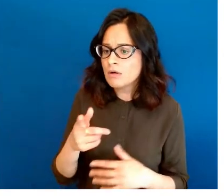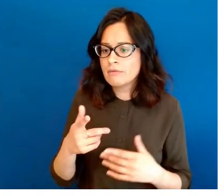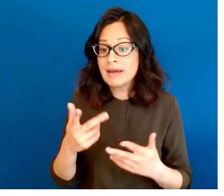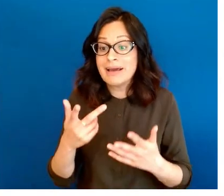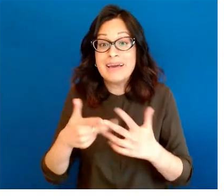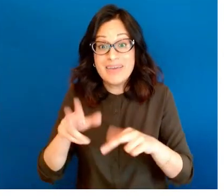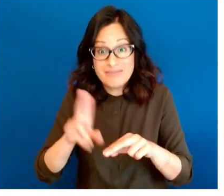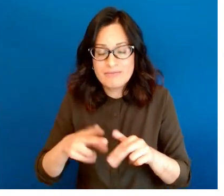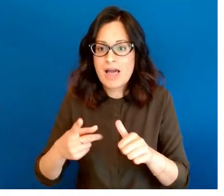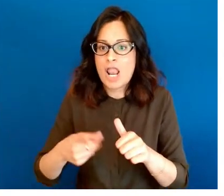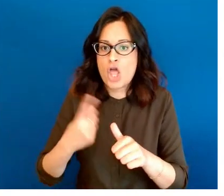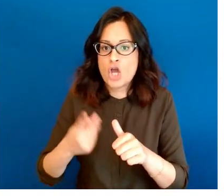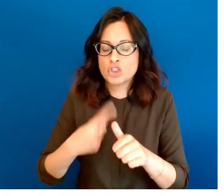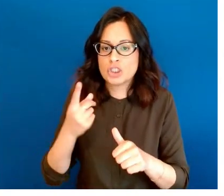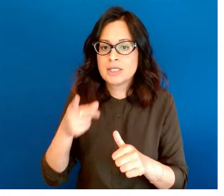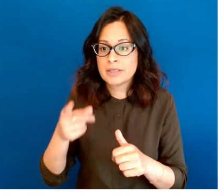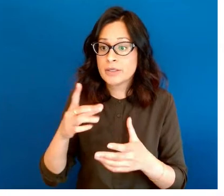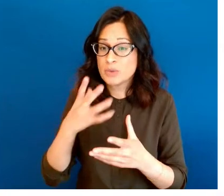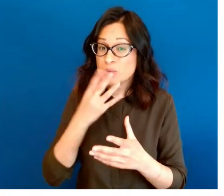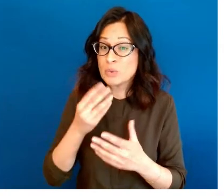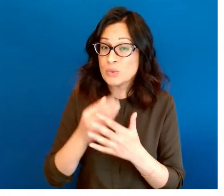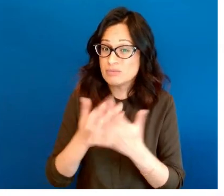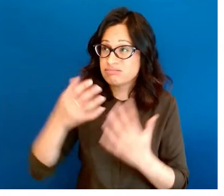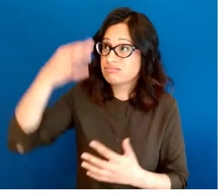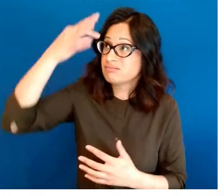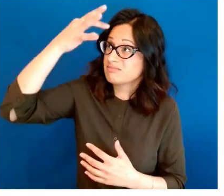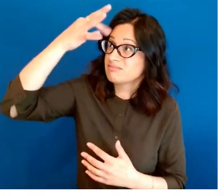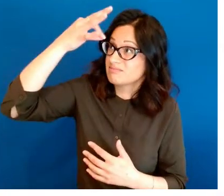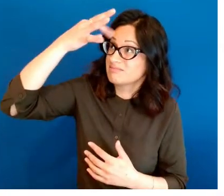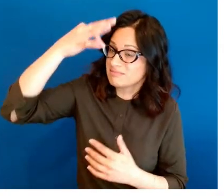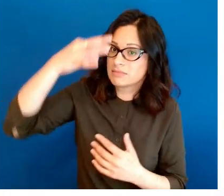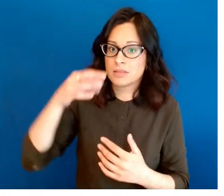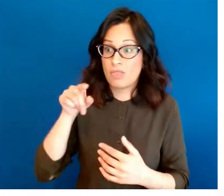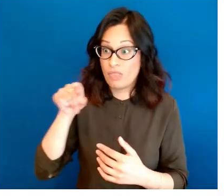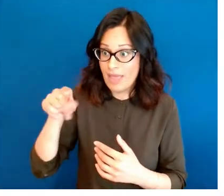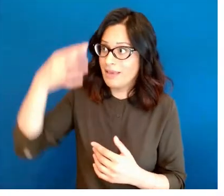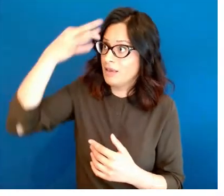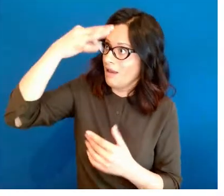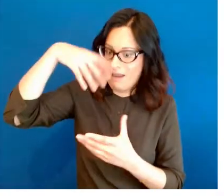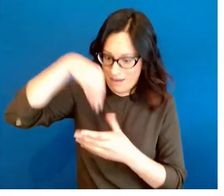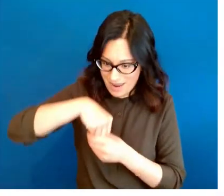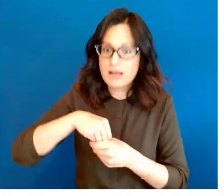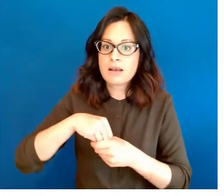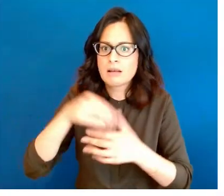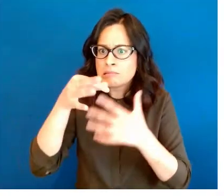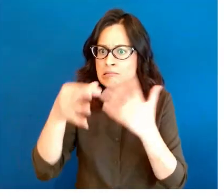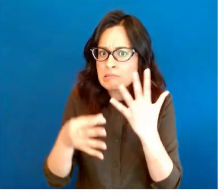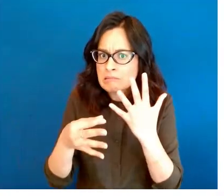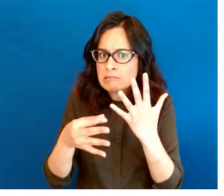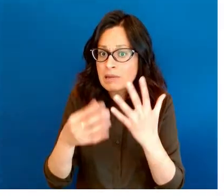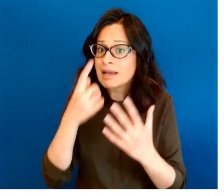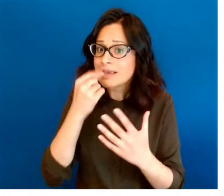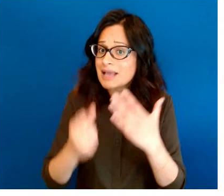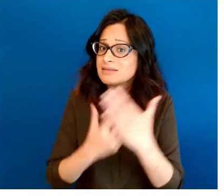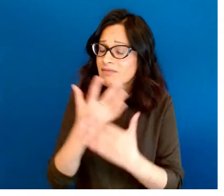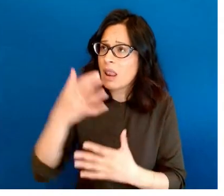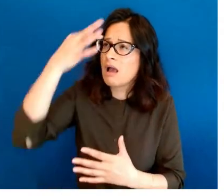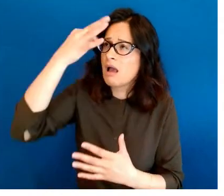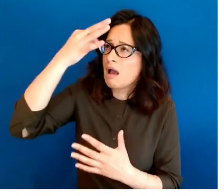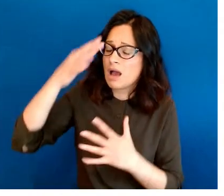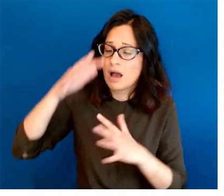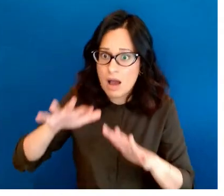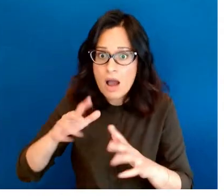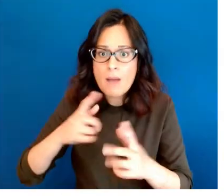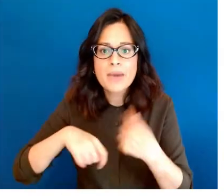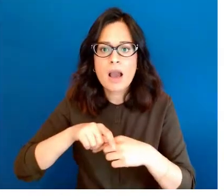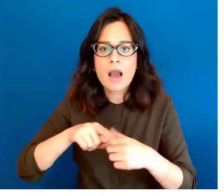conjunctivitis often use eye drops, and those too contain preservatives. So you can develop an allergic conjunctivitis